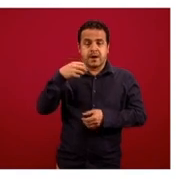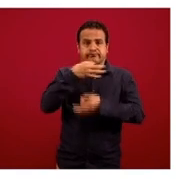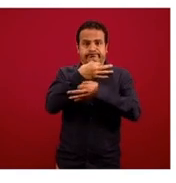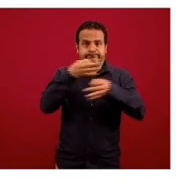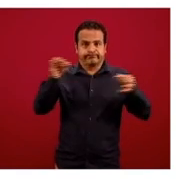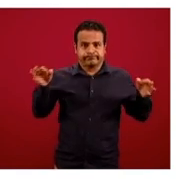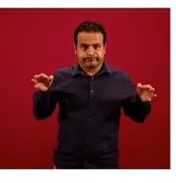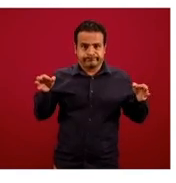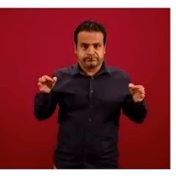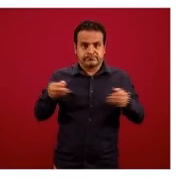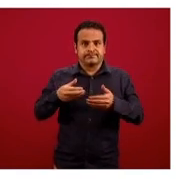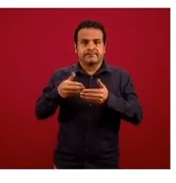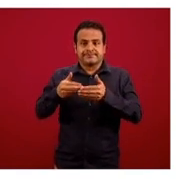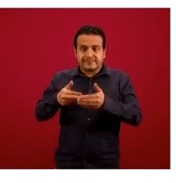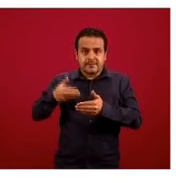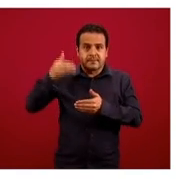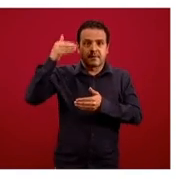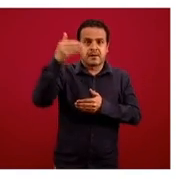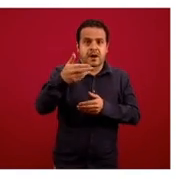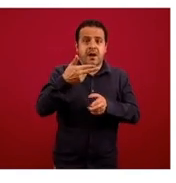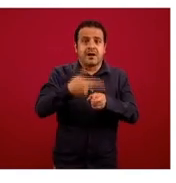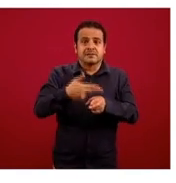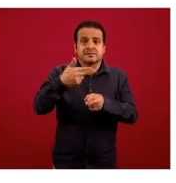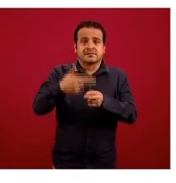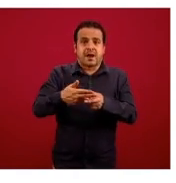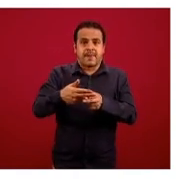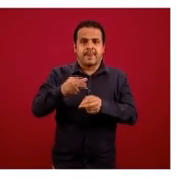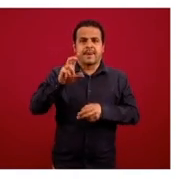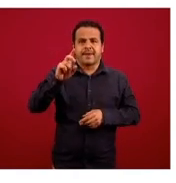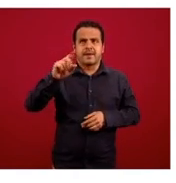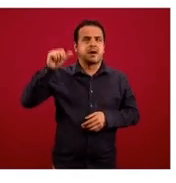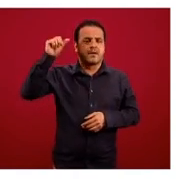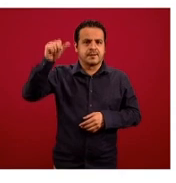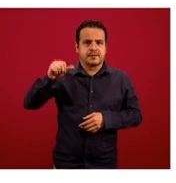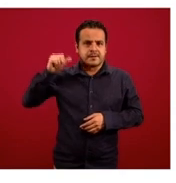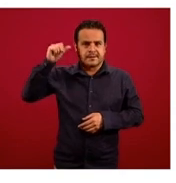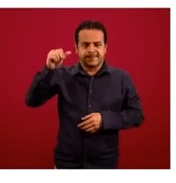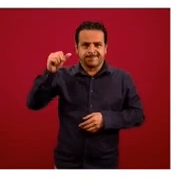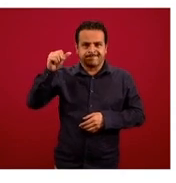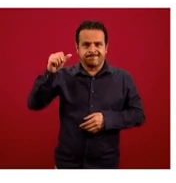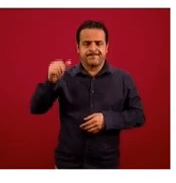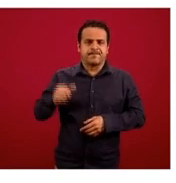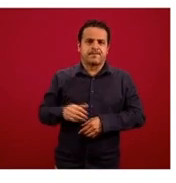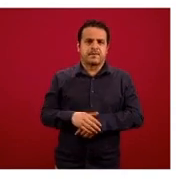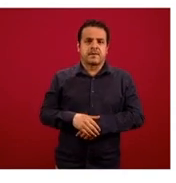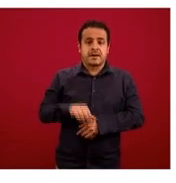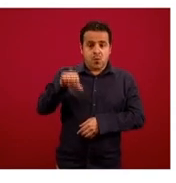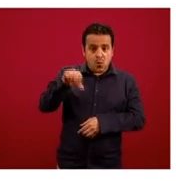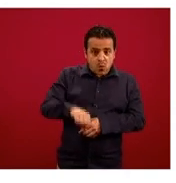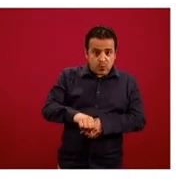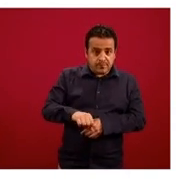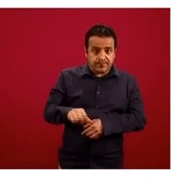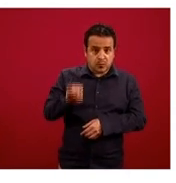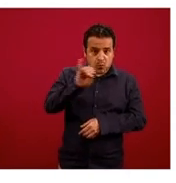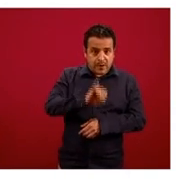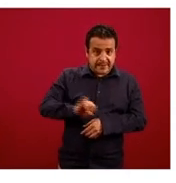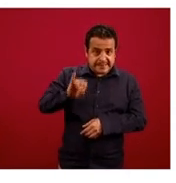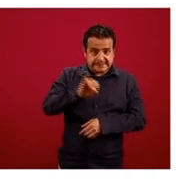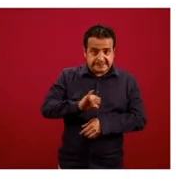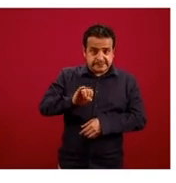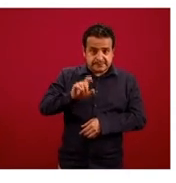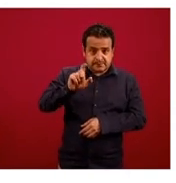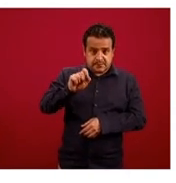we decided to extend it all the way through April the 30th. And we have continued.